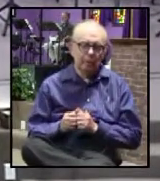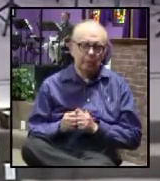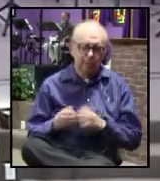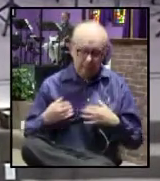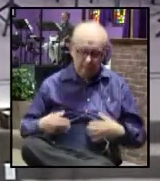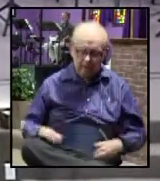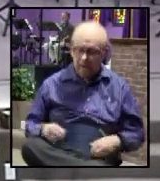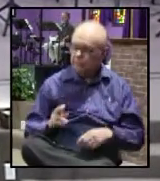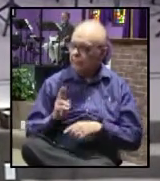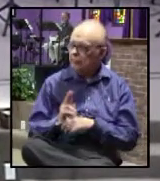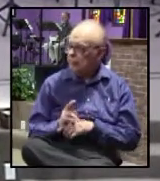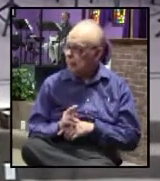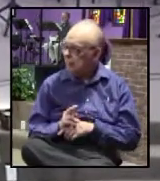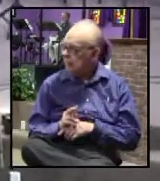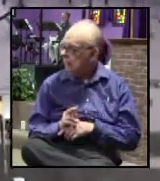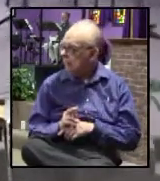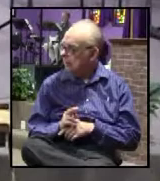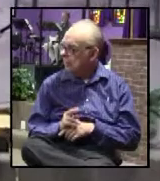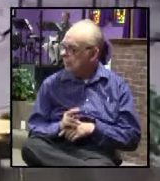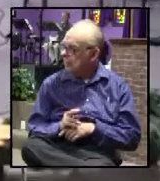wearing.